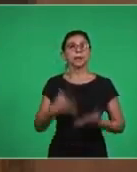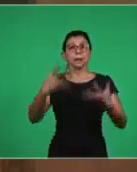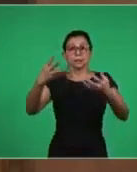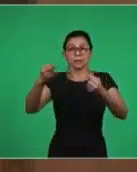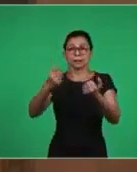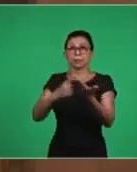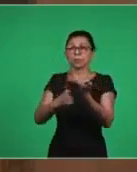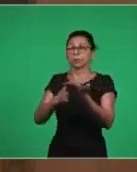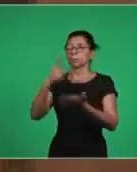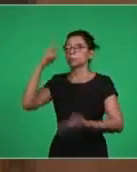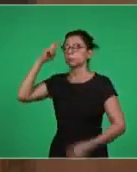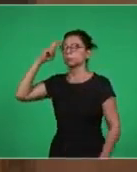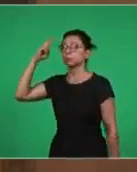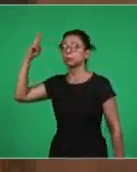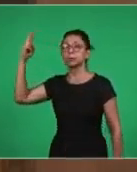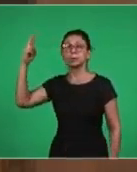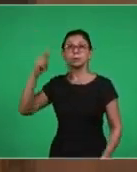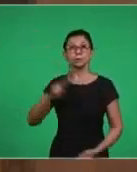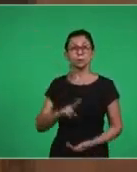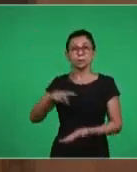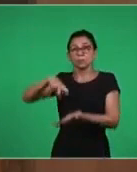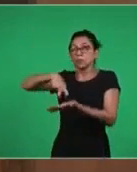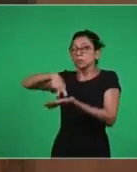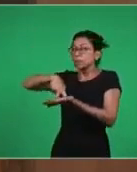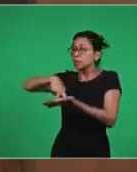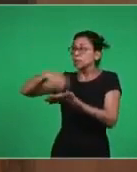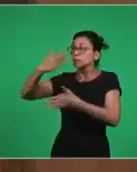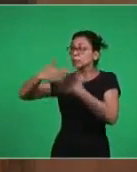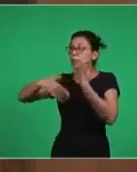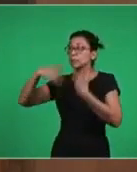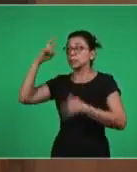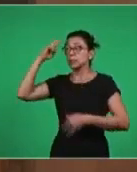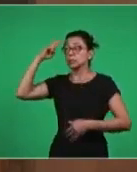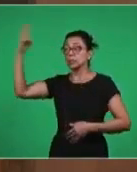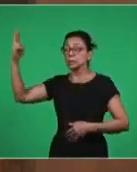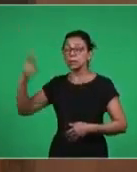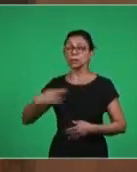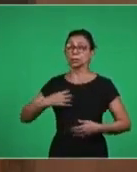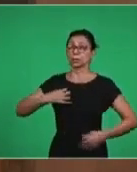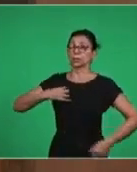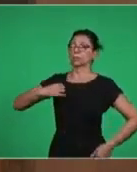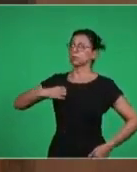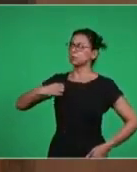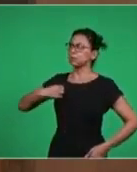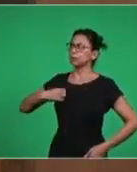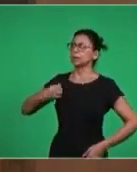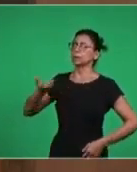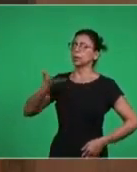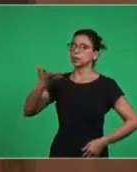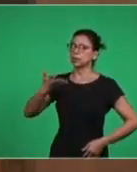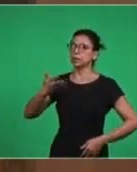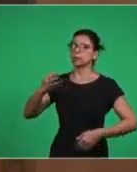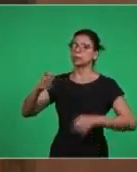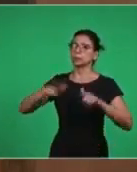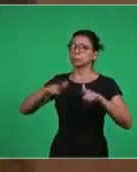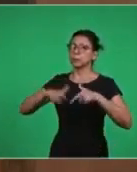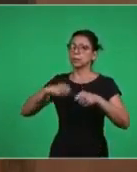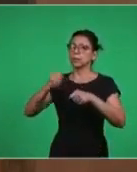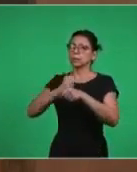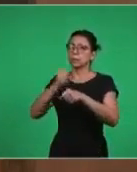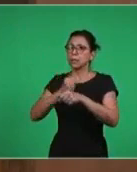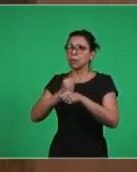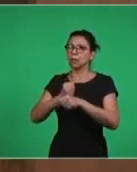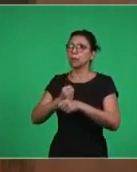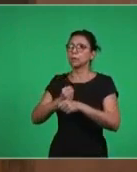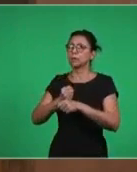they believed in this work and to say that they had experience with the work of the Holy Spirit, and to say that they were available to this work of the Holy